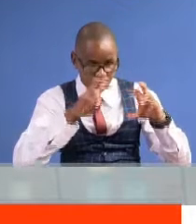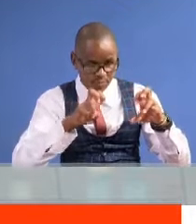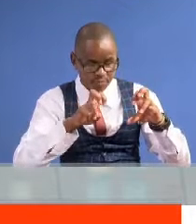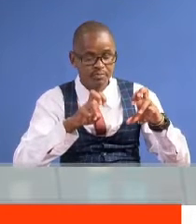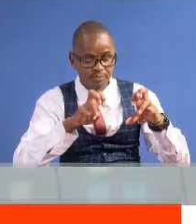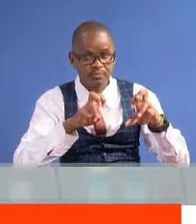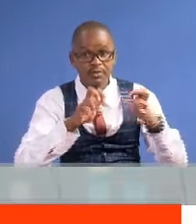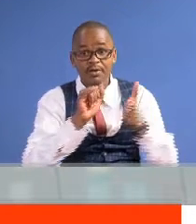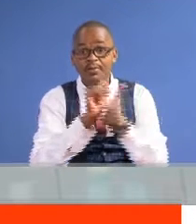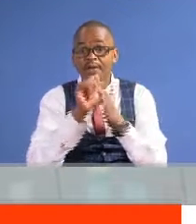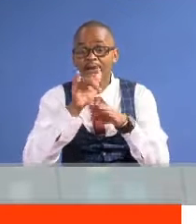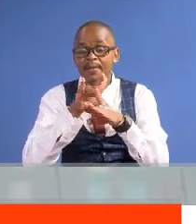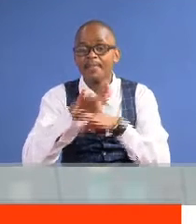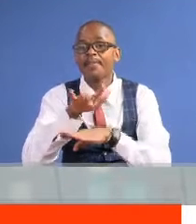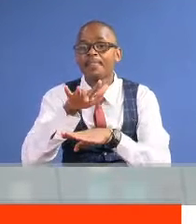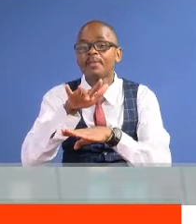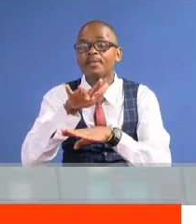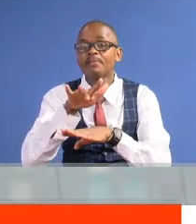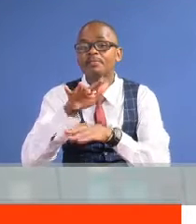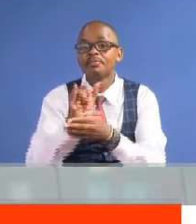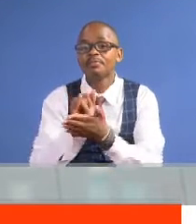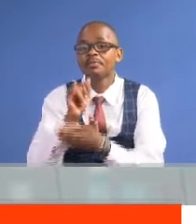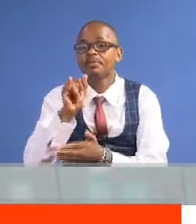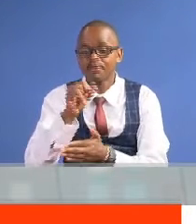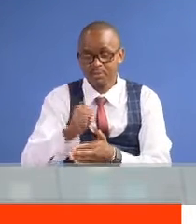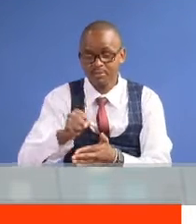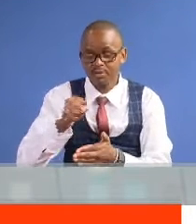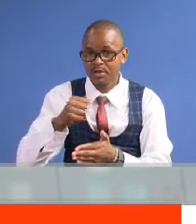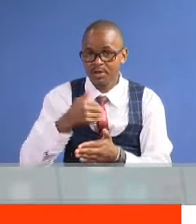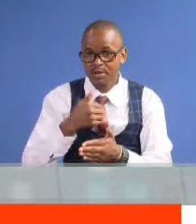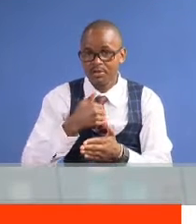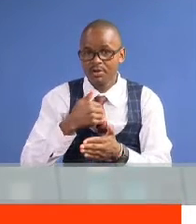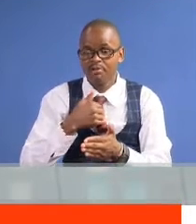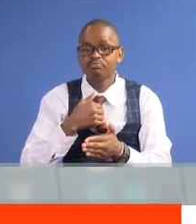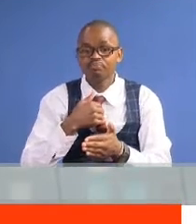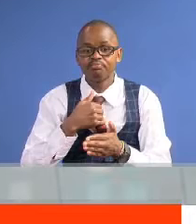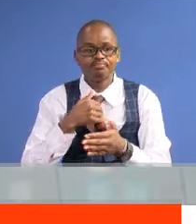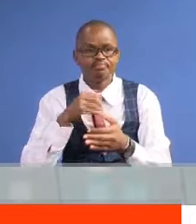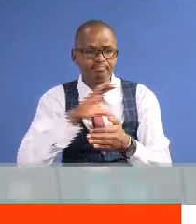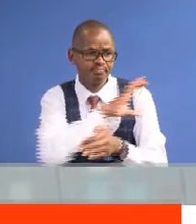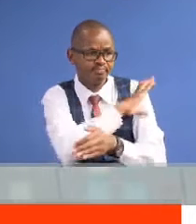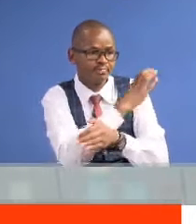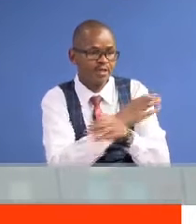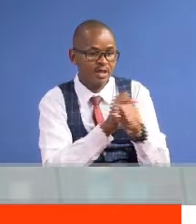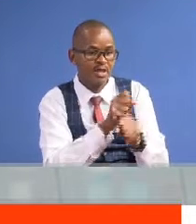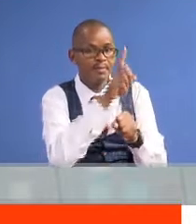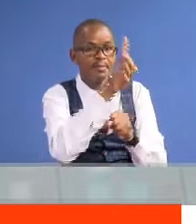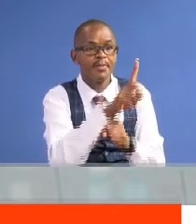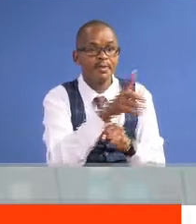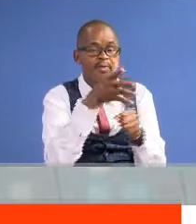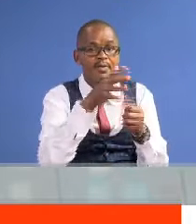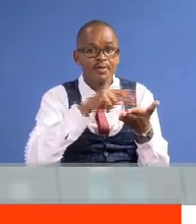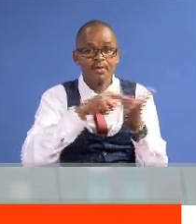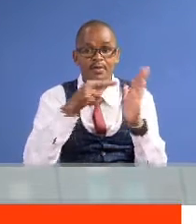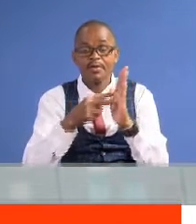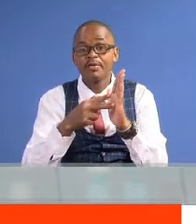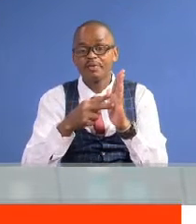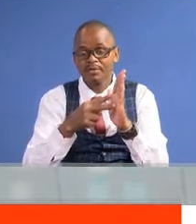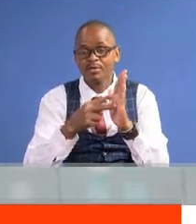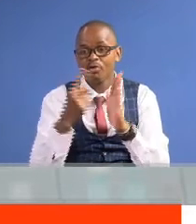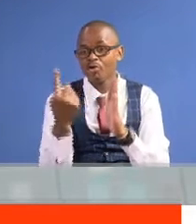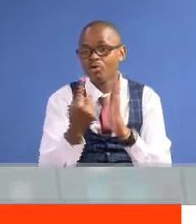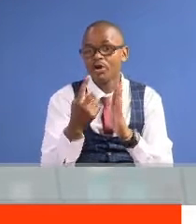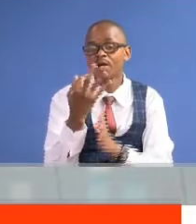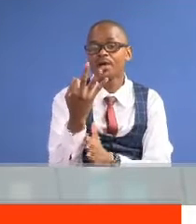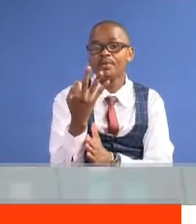recent mishaps that have affected the airline. The budget airline has a fleet capacity of 11 planes. This means, therefore, that